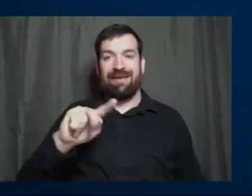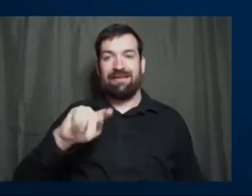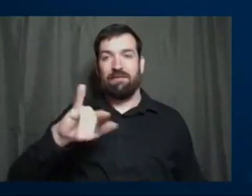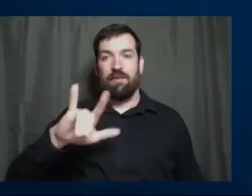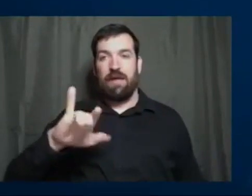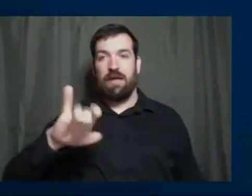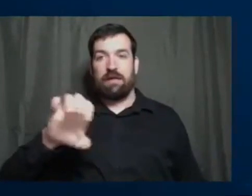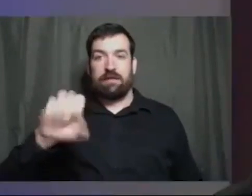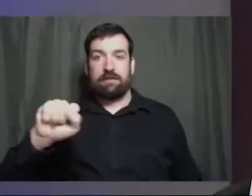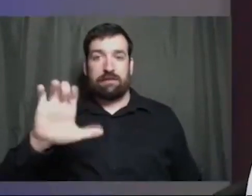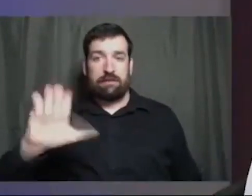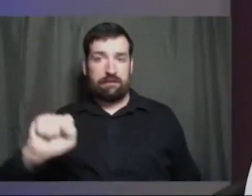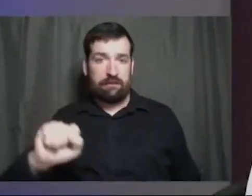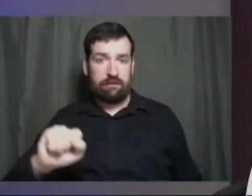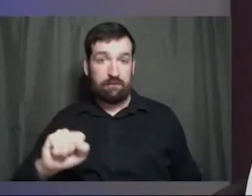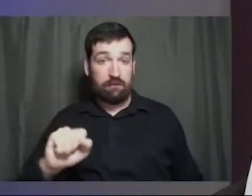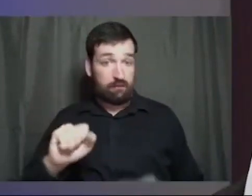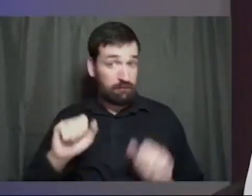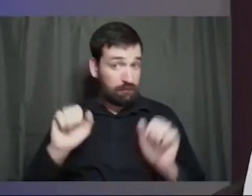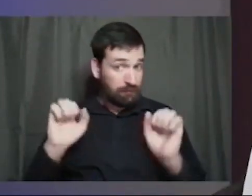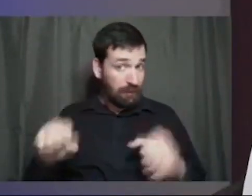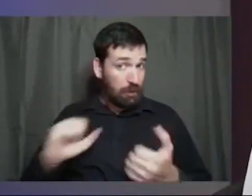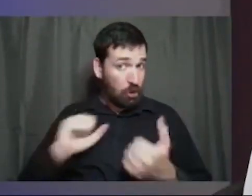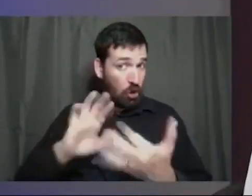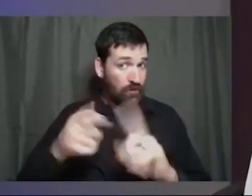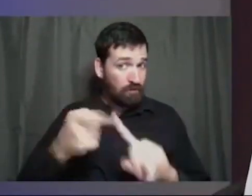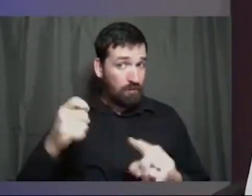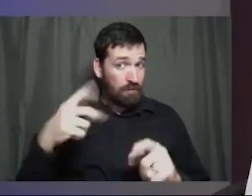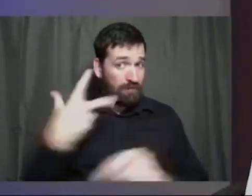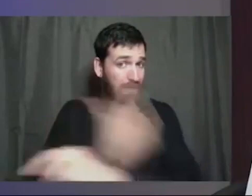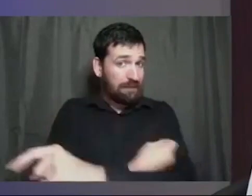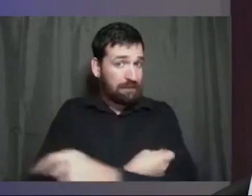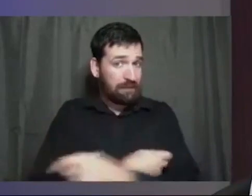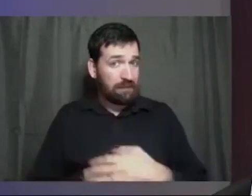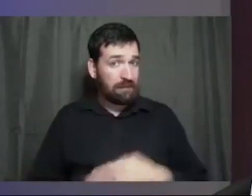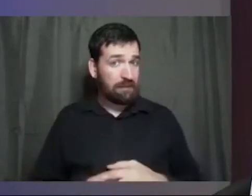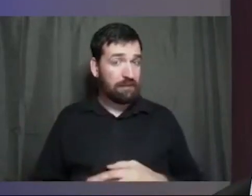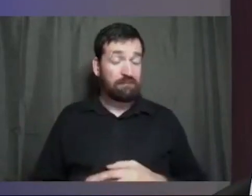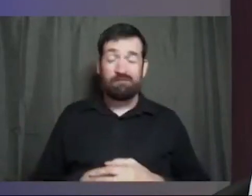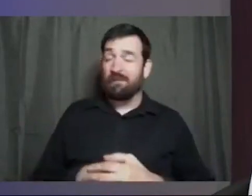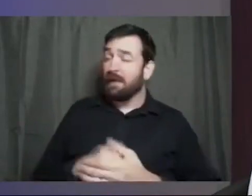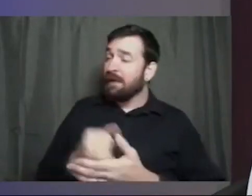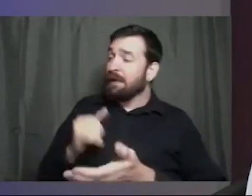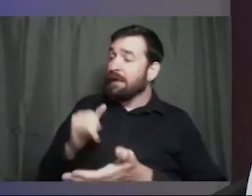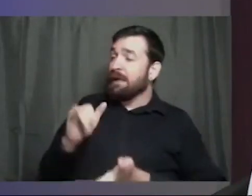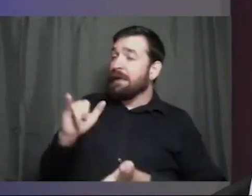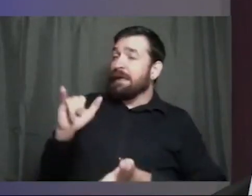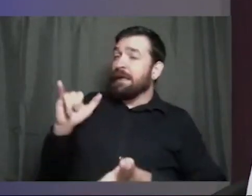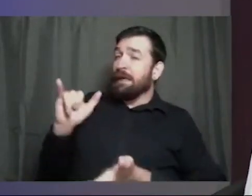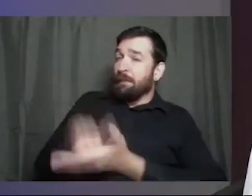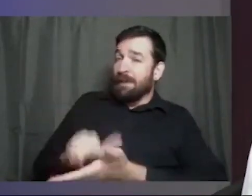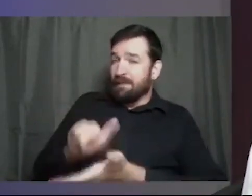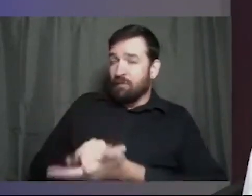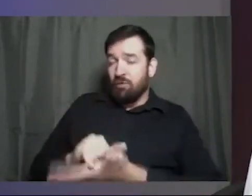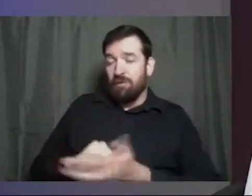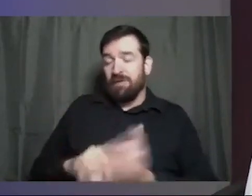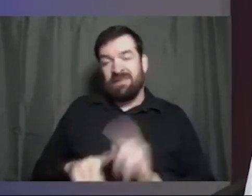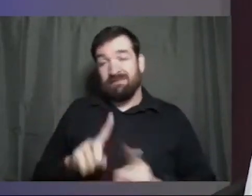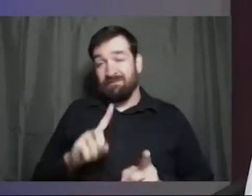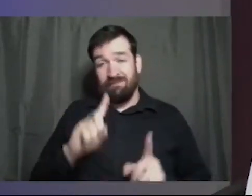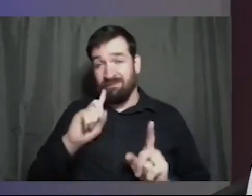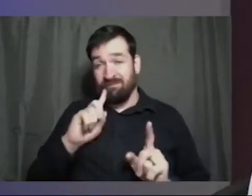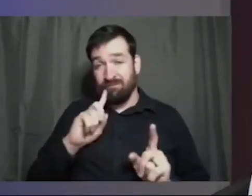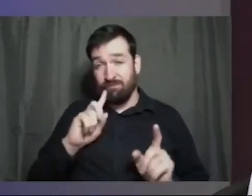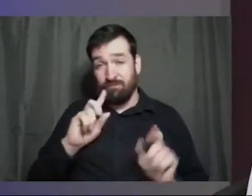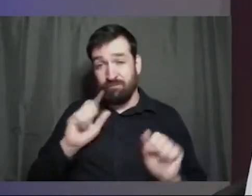vaccine? Well, I think it's difficult to say that it's impossible or that there's a 0% chance. It'd be very unlikely, though, that gout would be